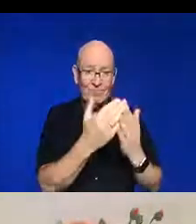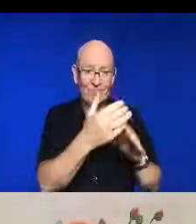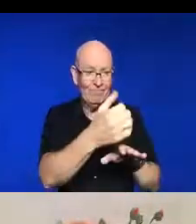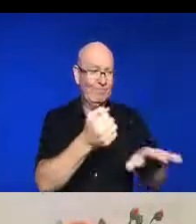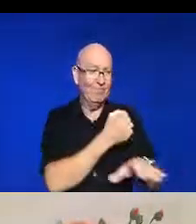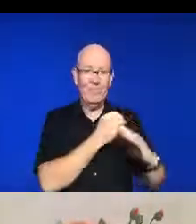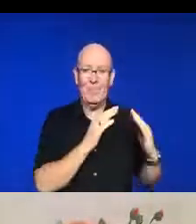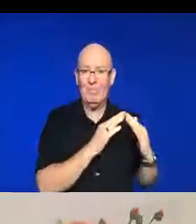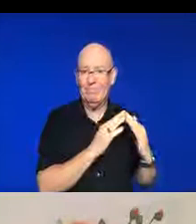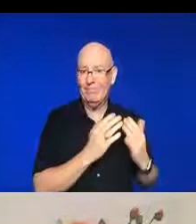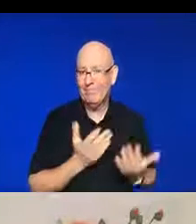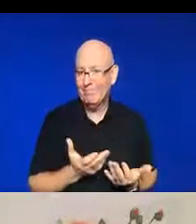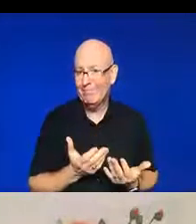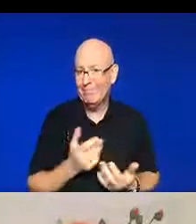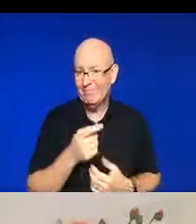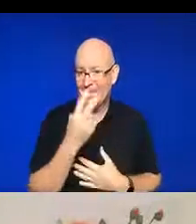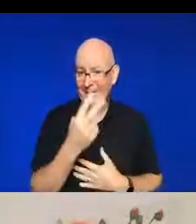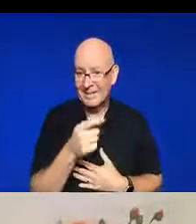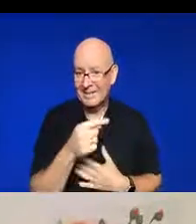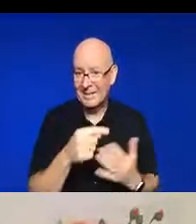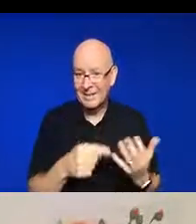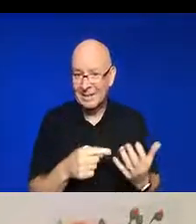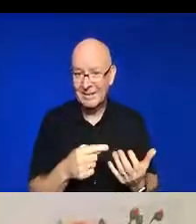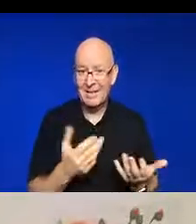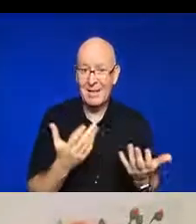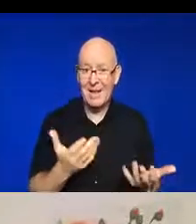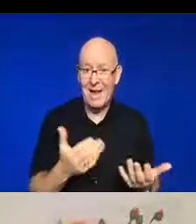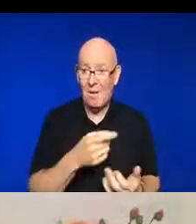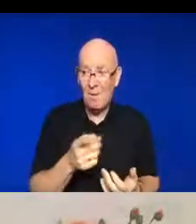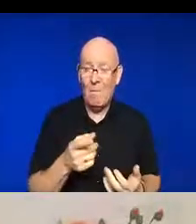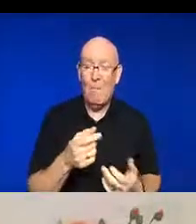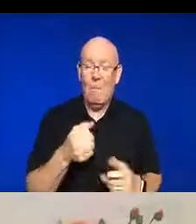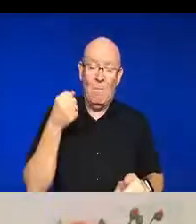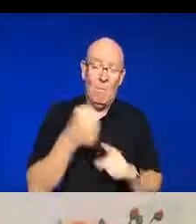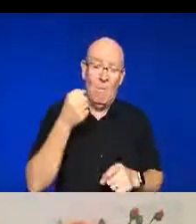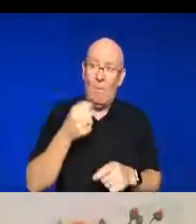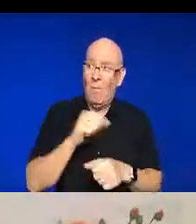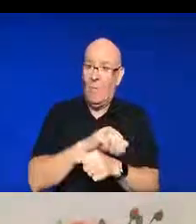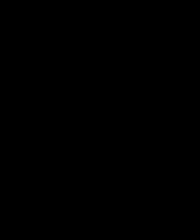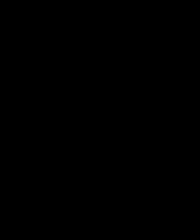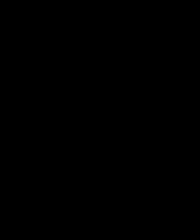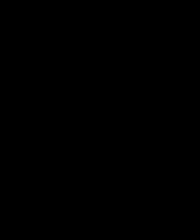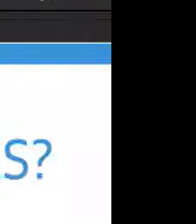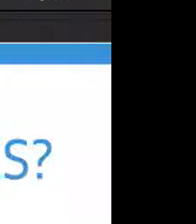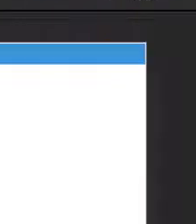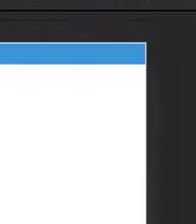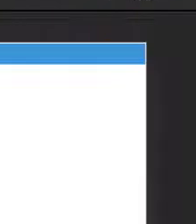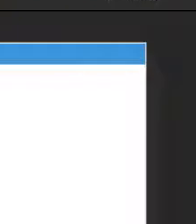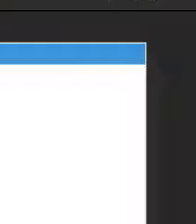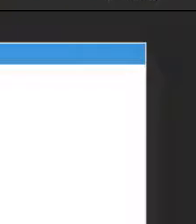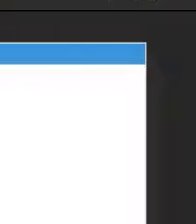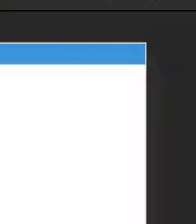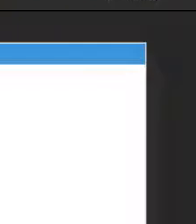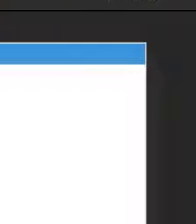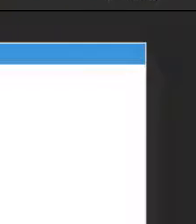family. So much emphasis on supporting children to keep learning at home when parents have to work at home or when